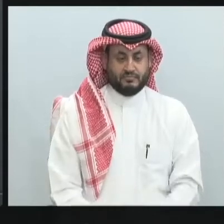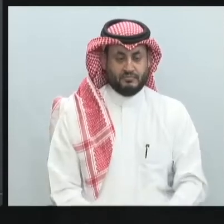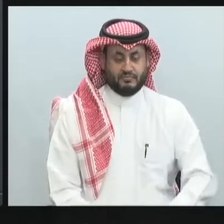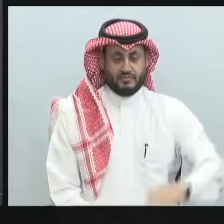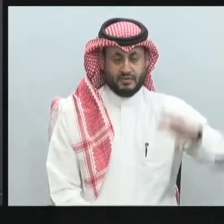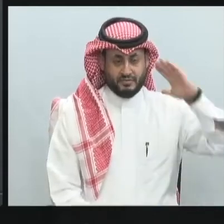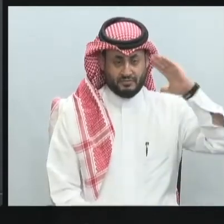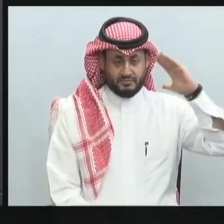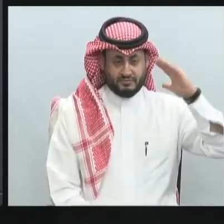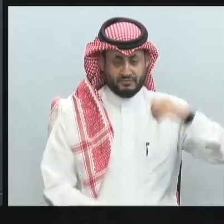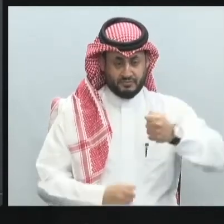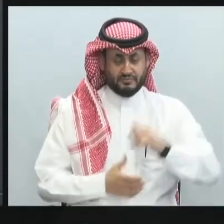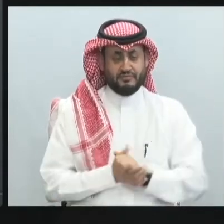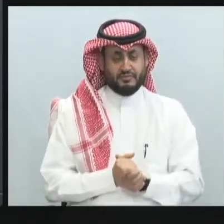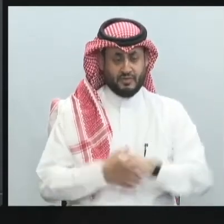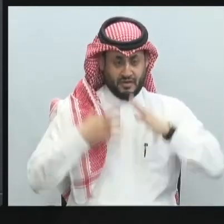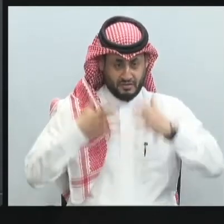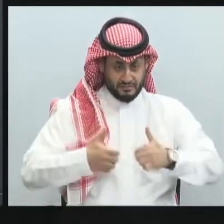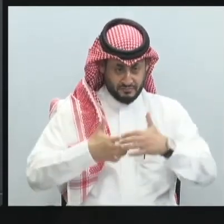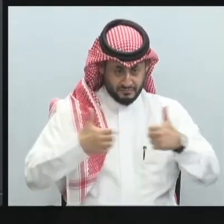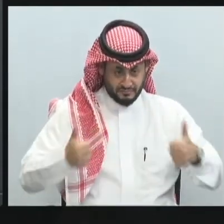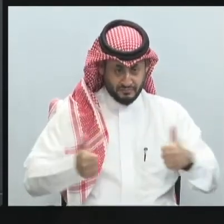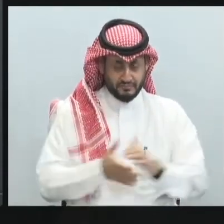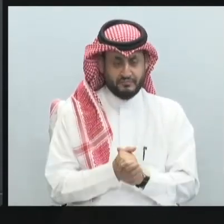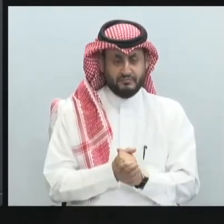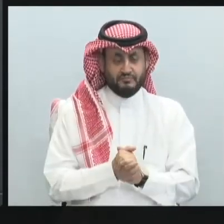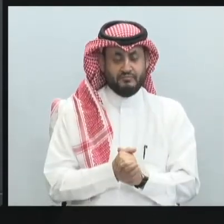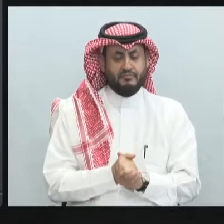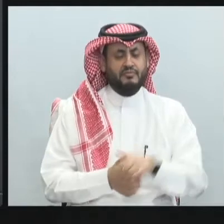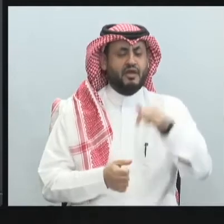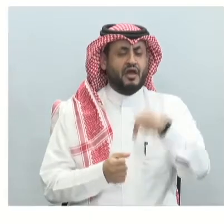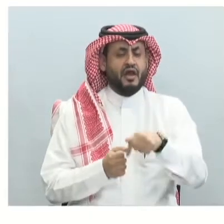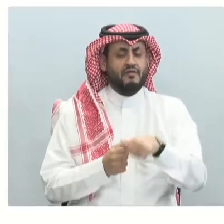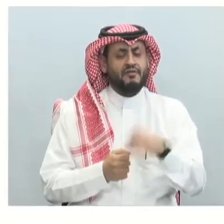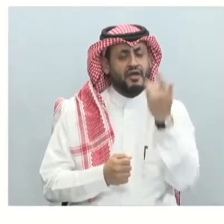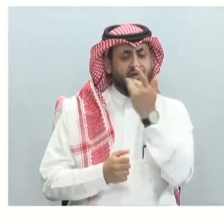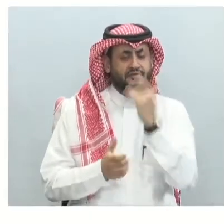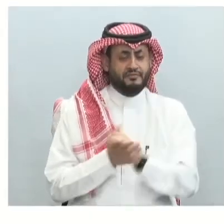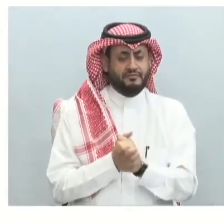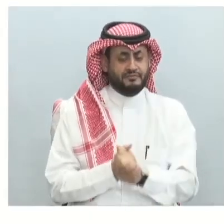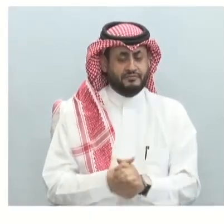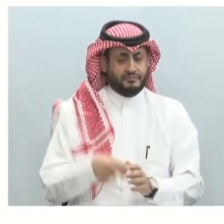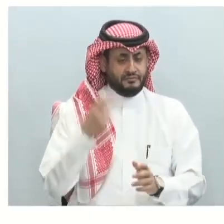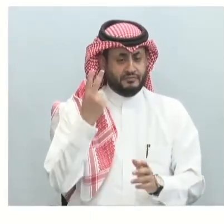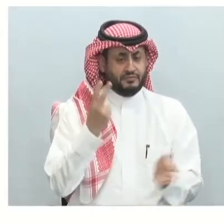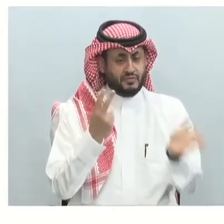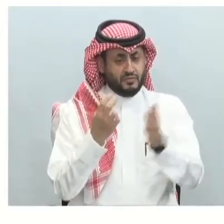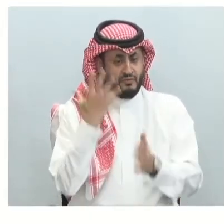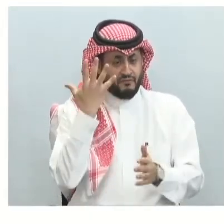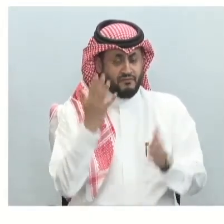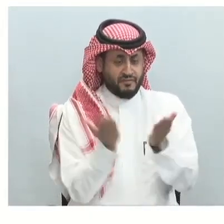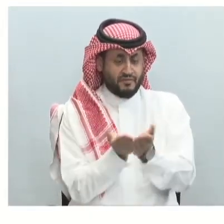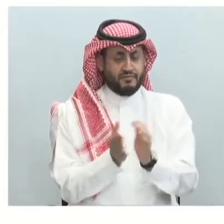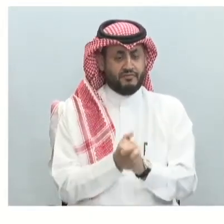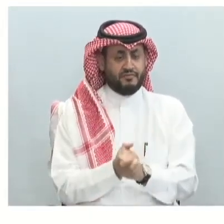Assalamu alaikum wa rahmatullahi. Hello my students, how are you today? Okay, today we have English for the 2nd to 5th grade,